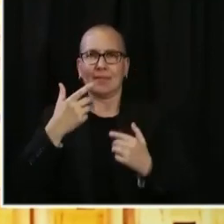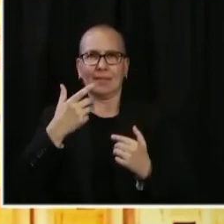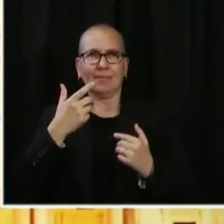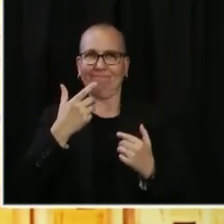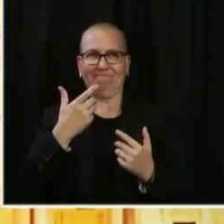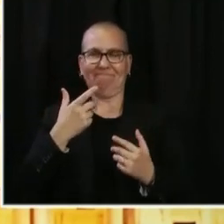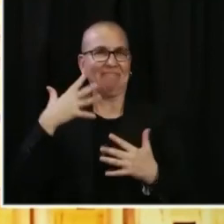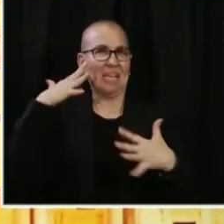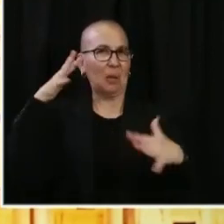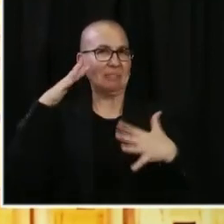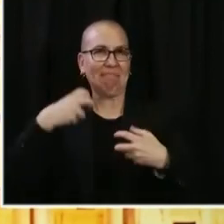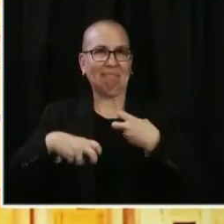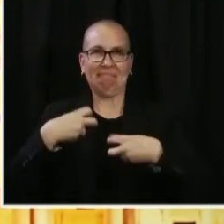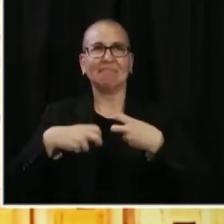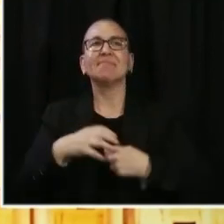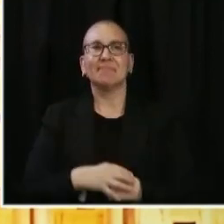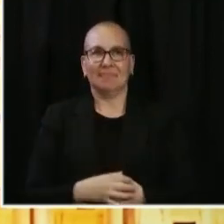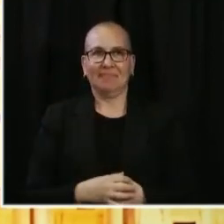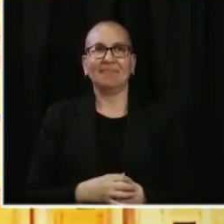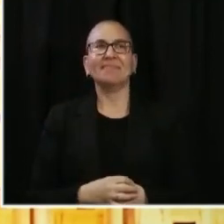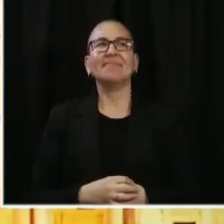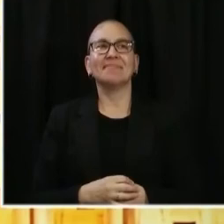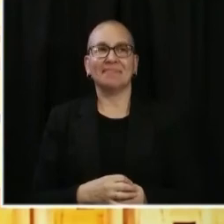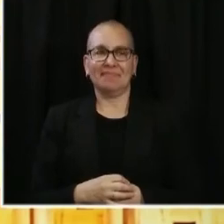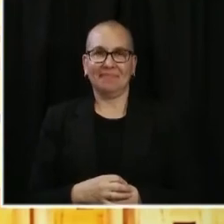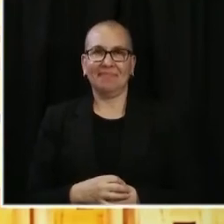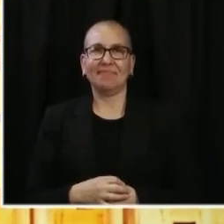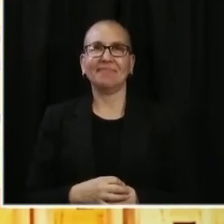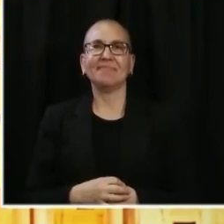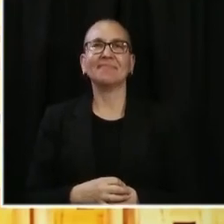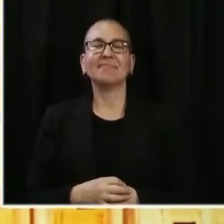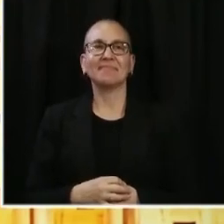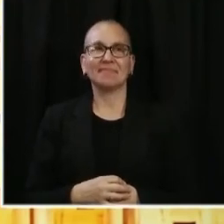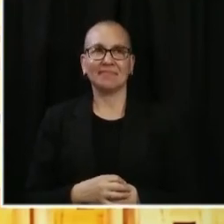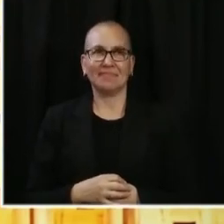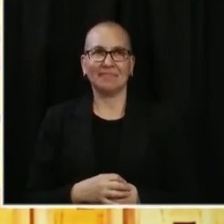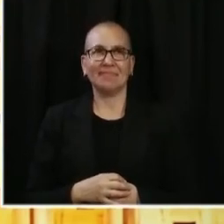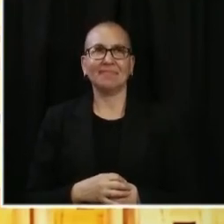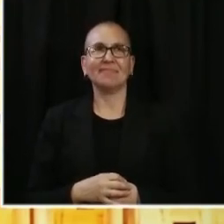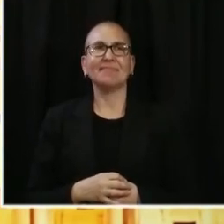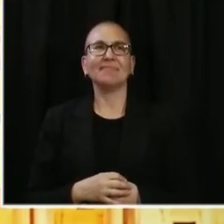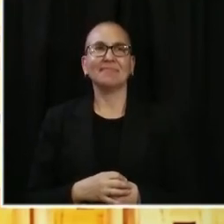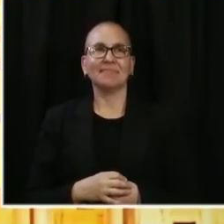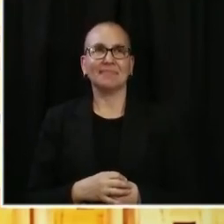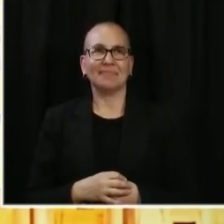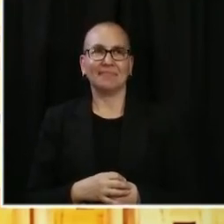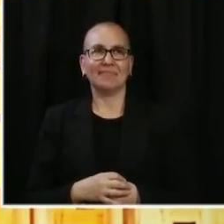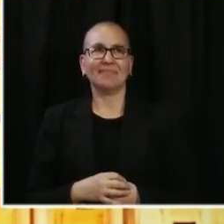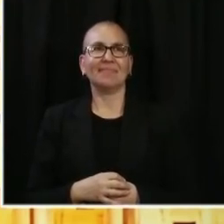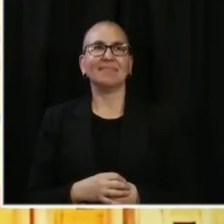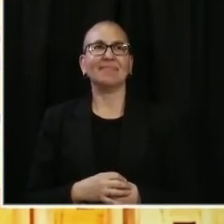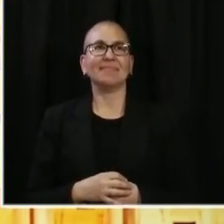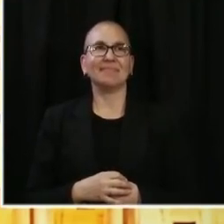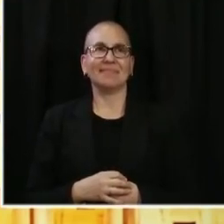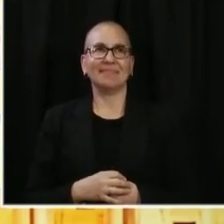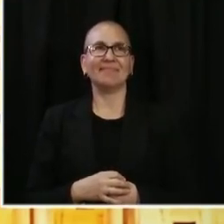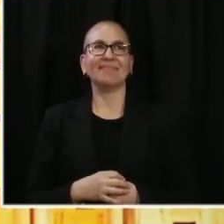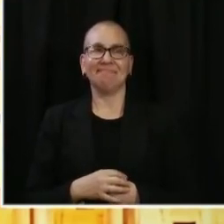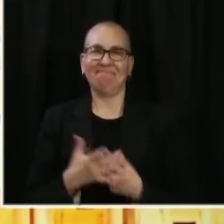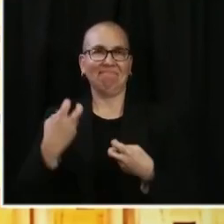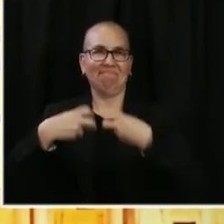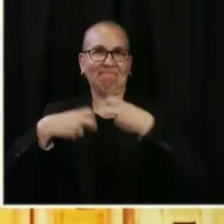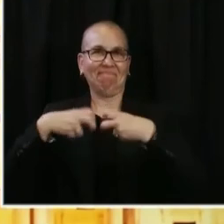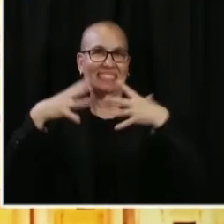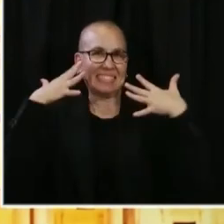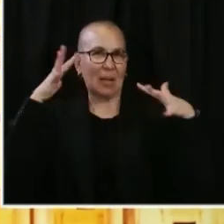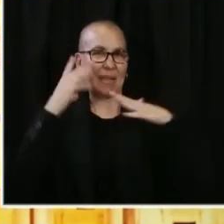three critical factors. First, how close are you to another person in a given setting or activity? Second, how long are you in that close